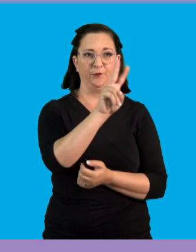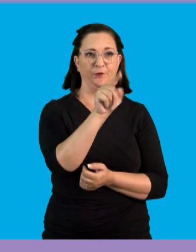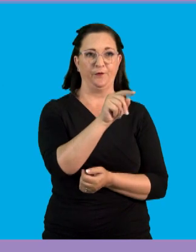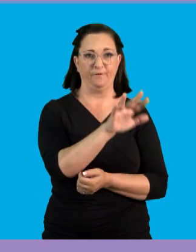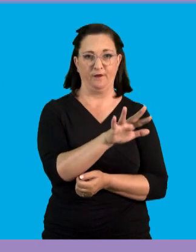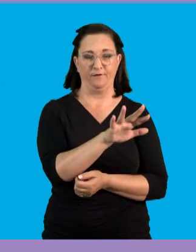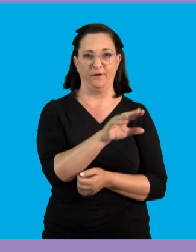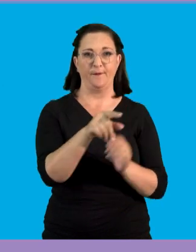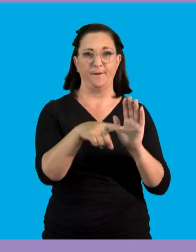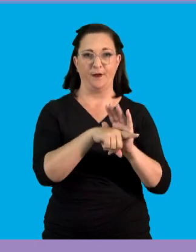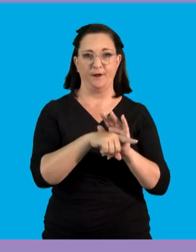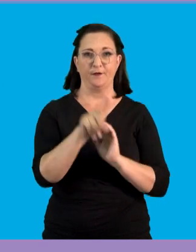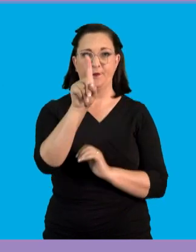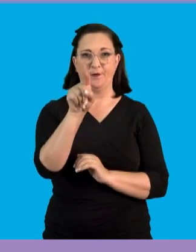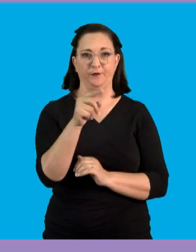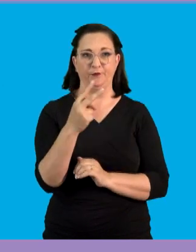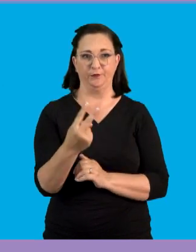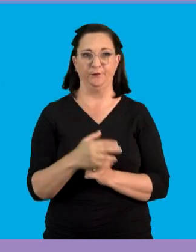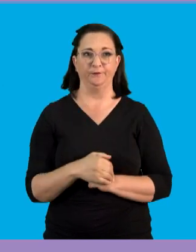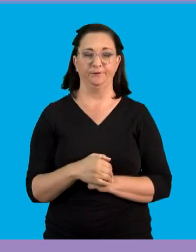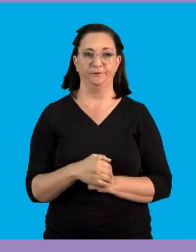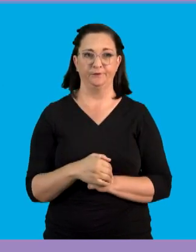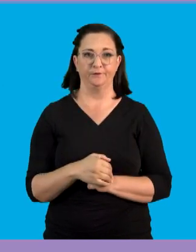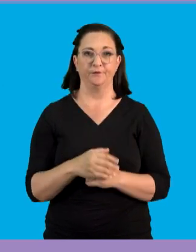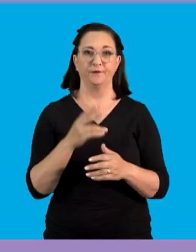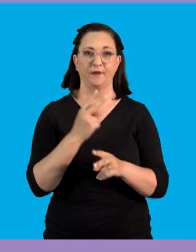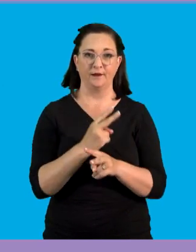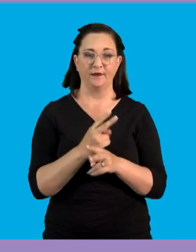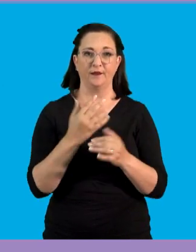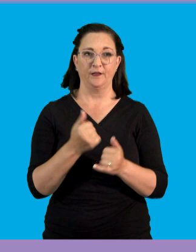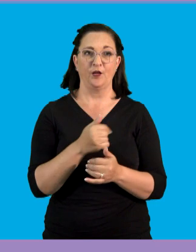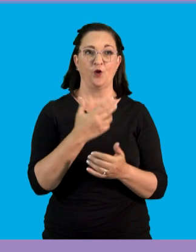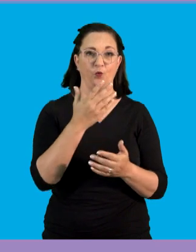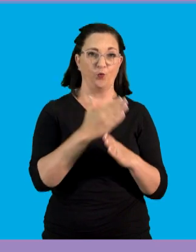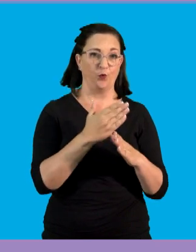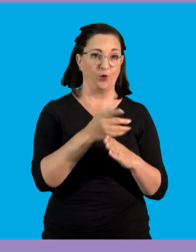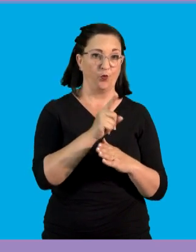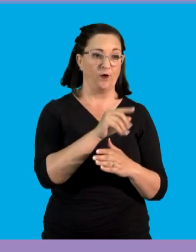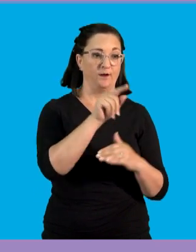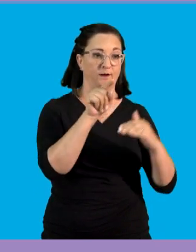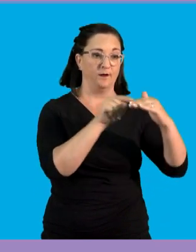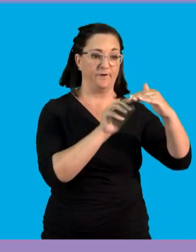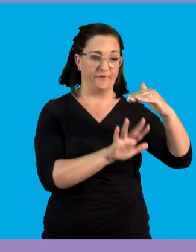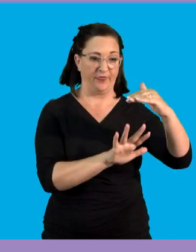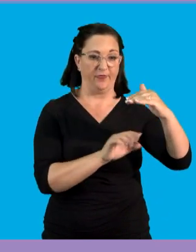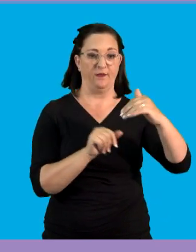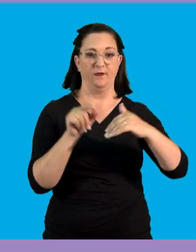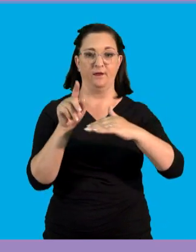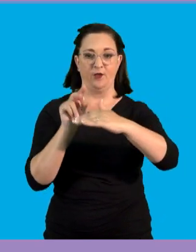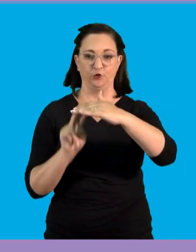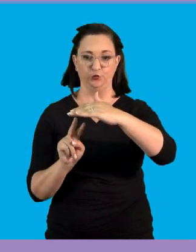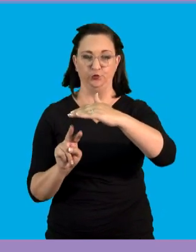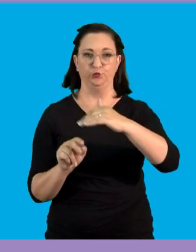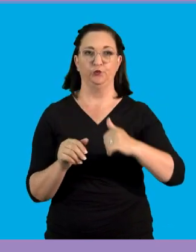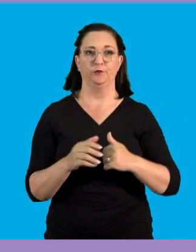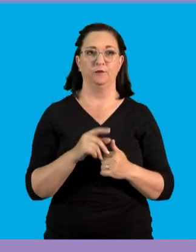2/5 minus 1/2. Again, we're working with fifths and halves. But after we